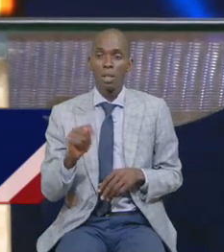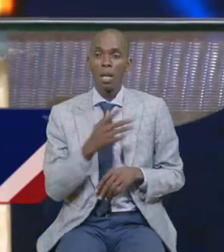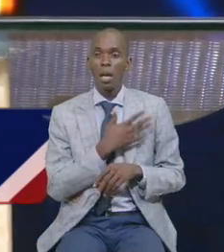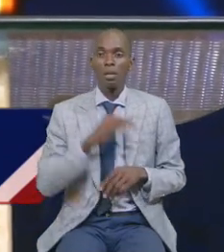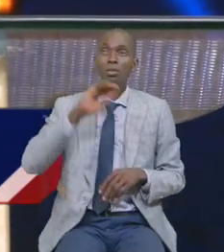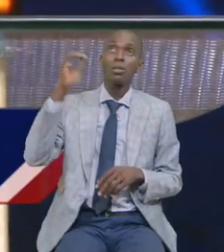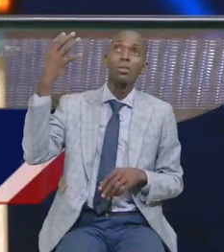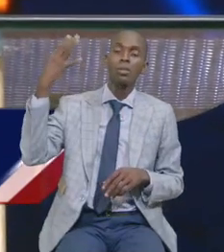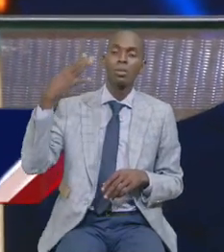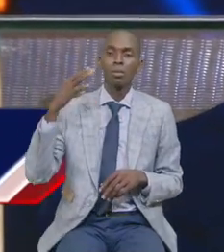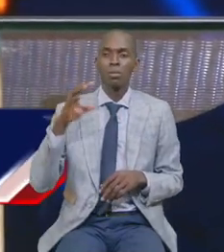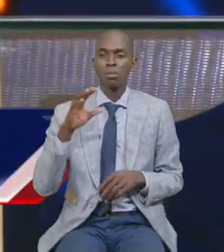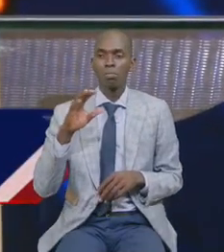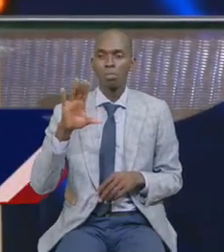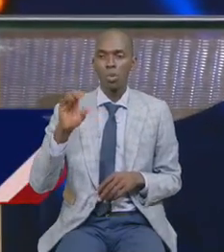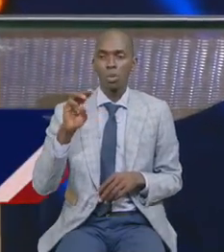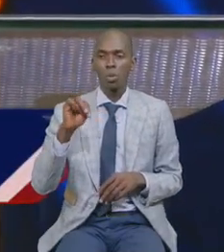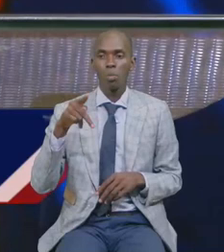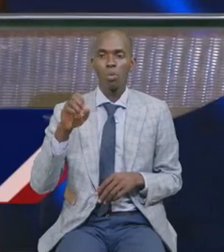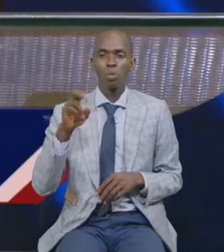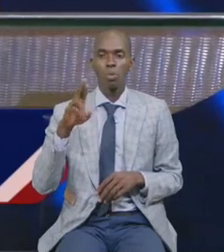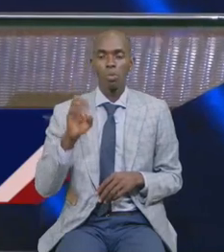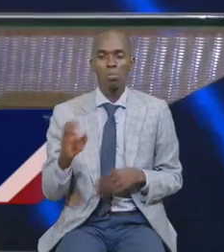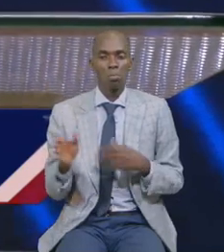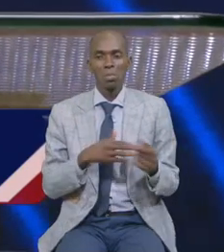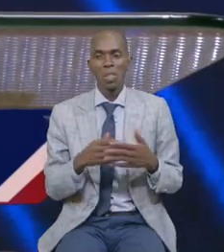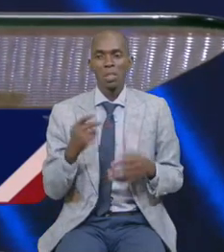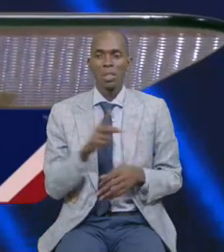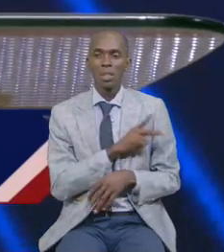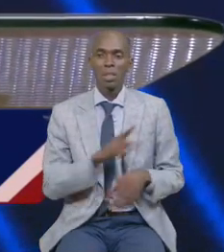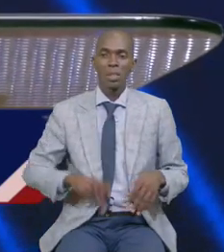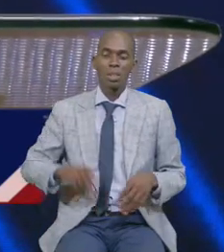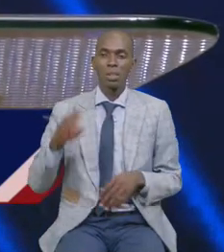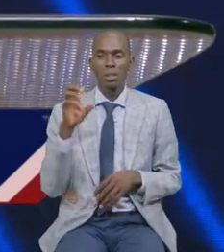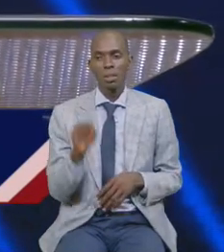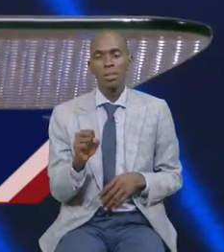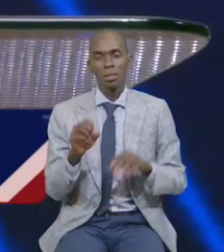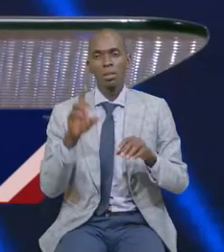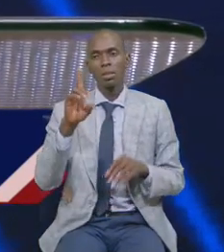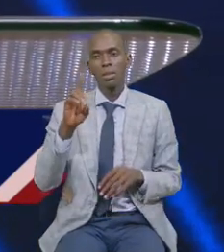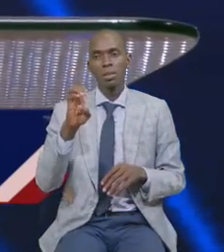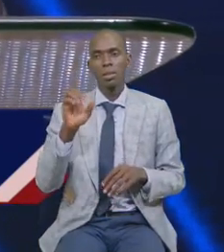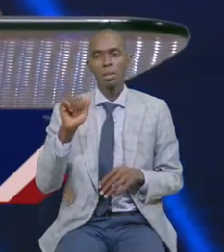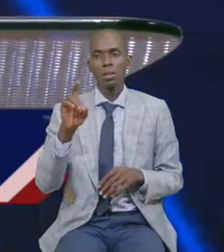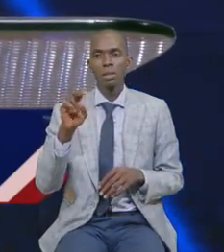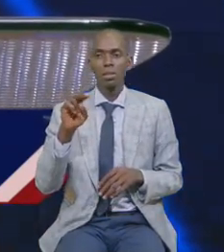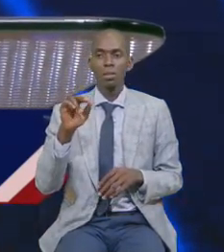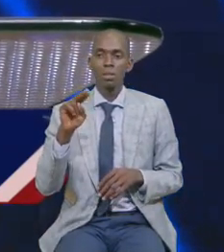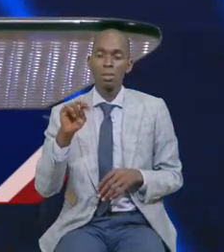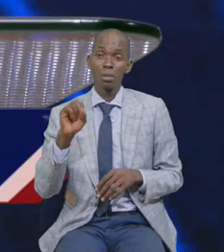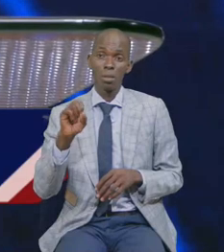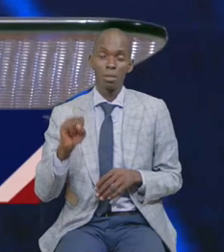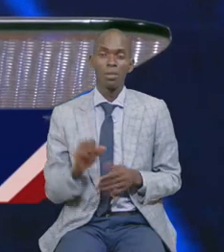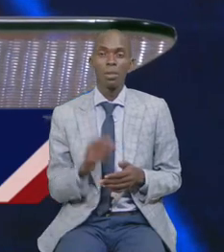the Kings deadliness what break the passage already we're looking at three points here three things number